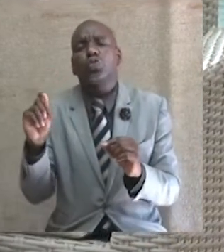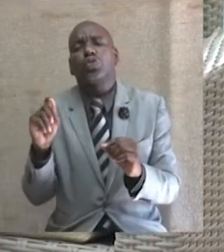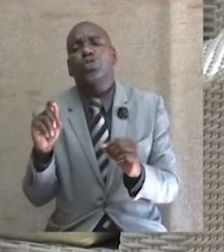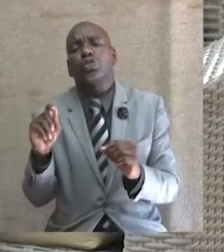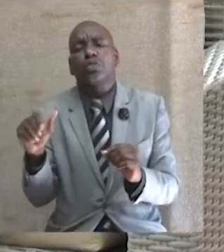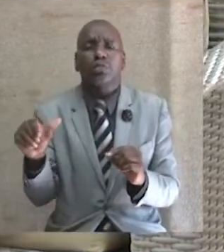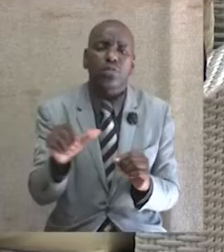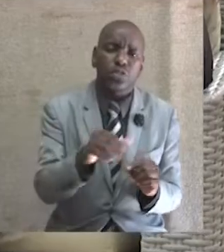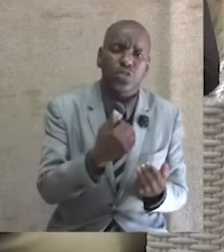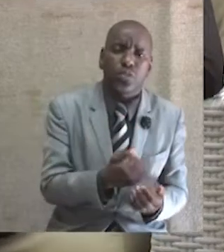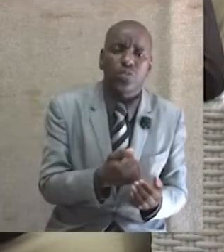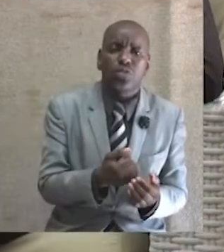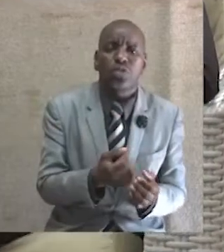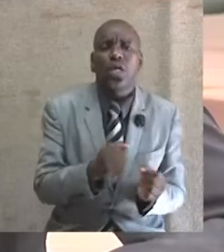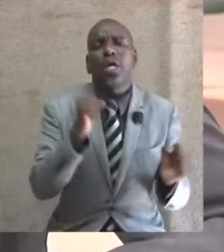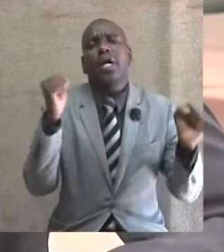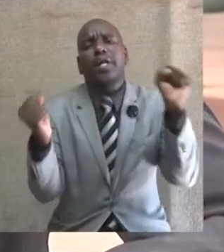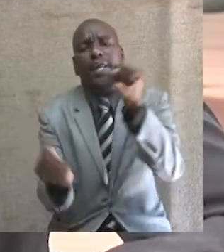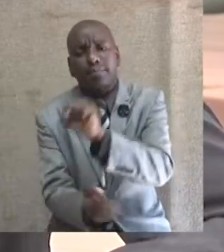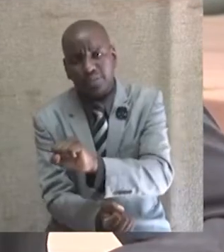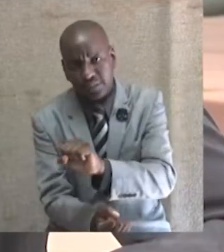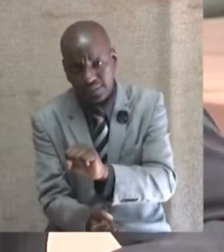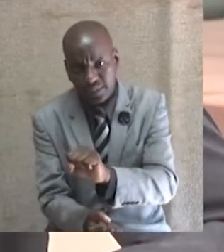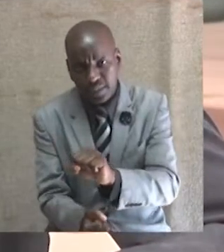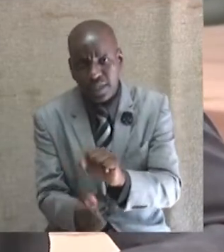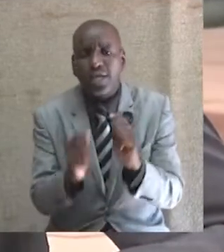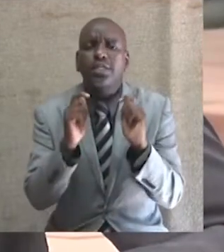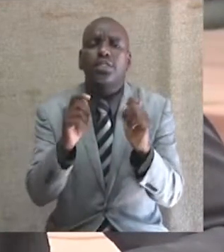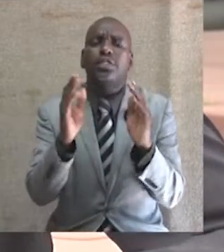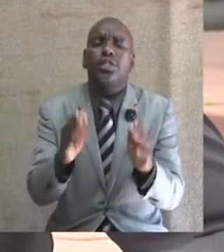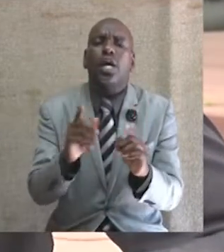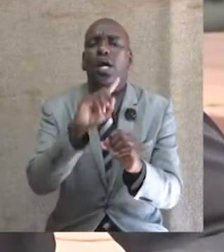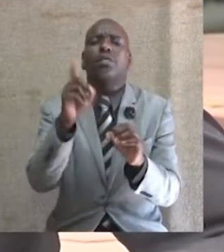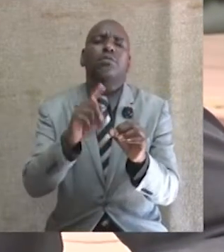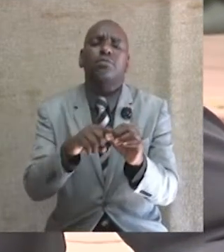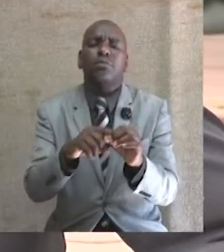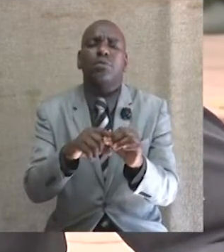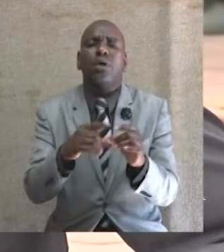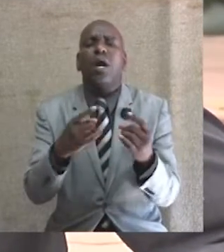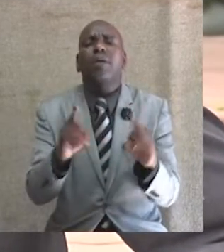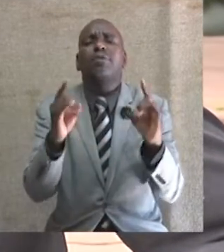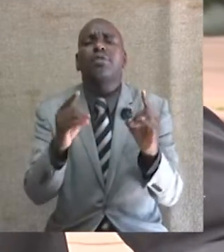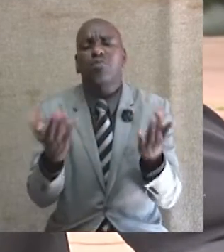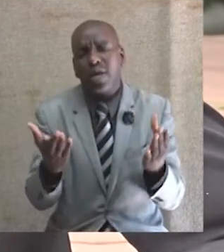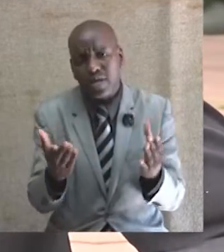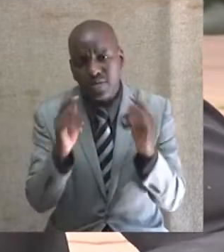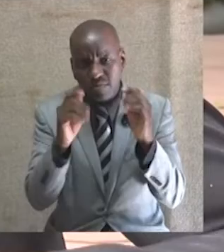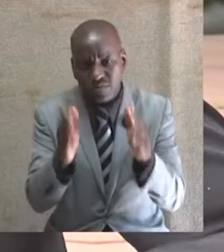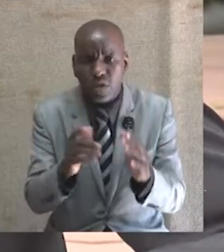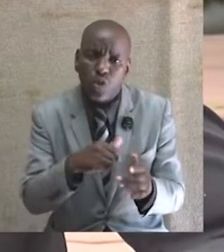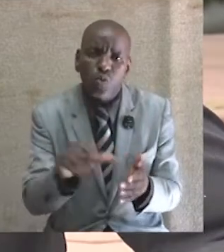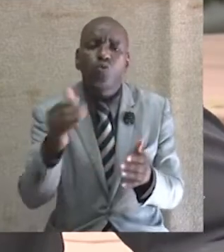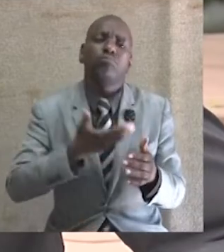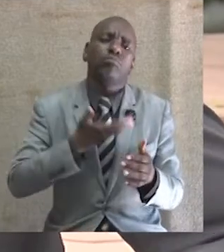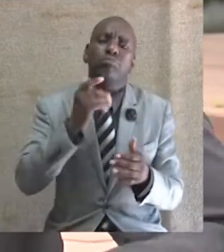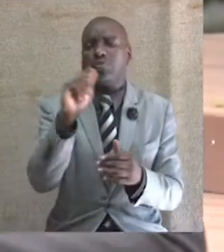and this child has been raped or something. The teacher asks her what has happened, and then the teacher goes to